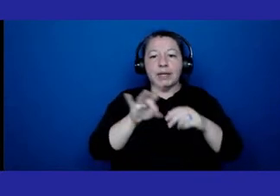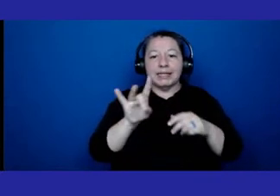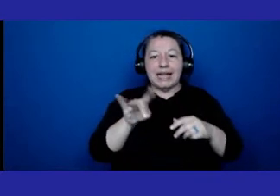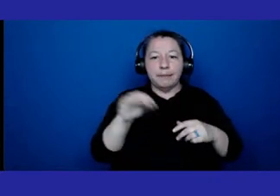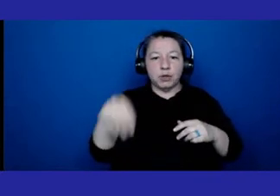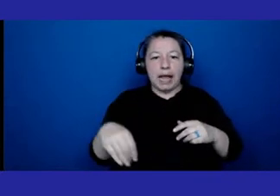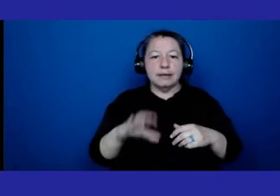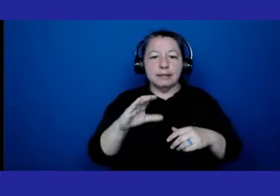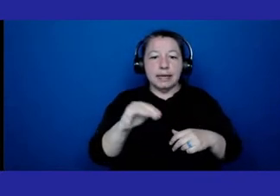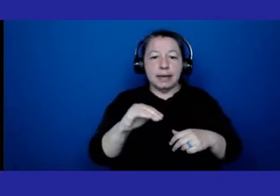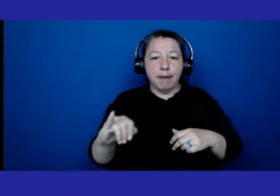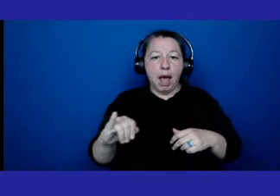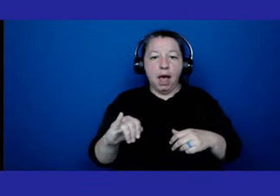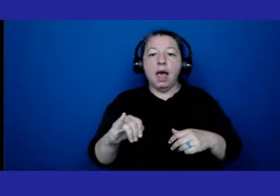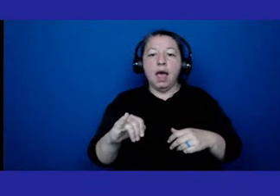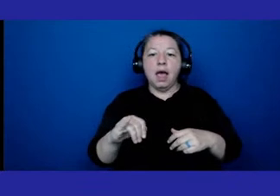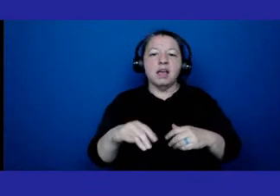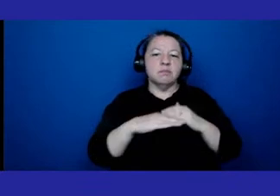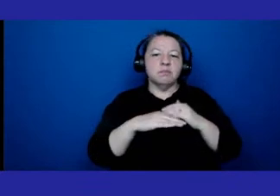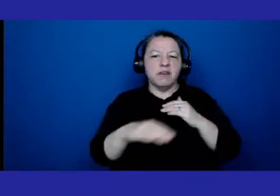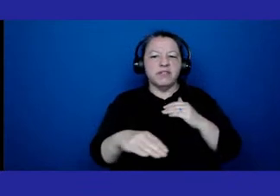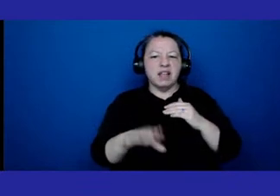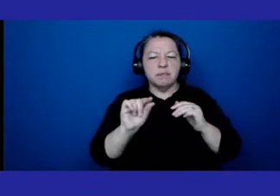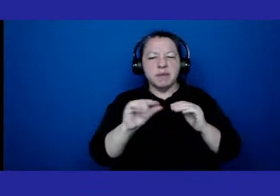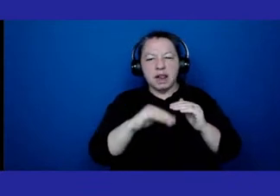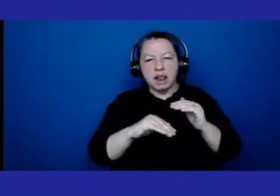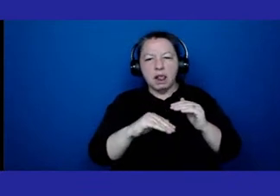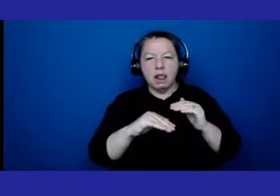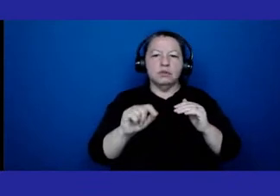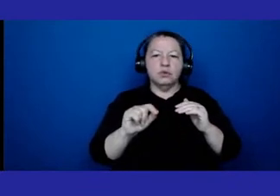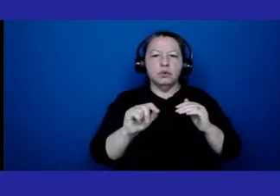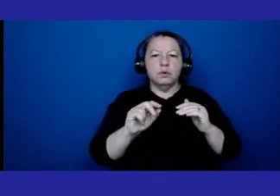CMI is relatively flat, slightly lower at 2%.